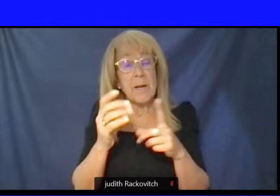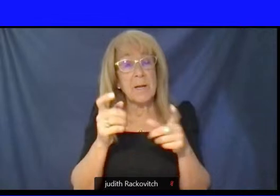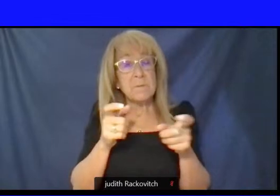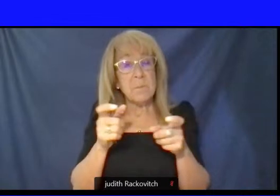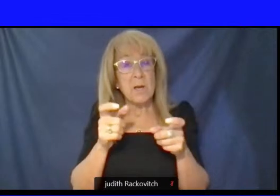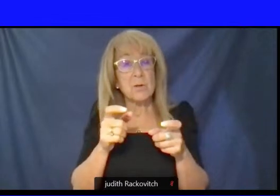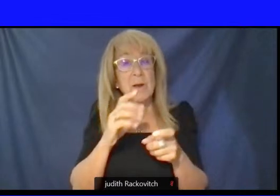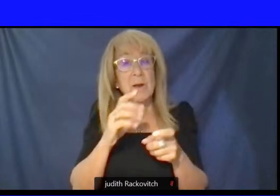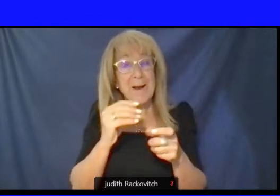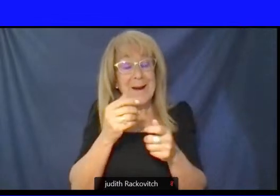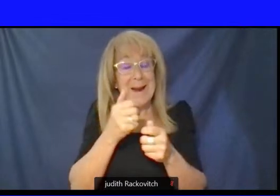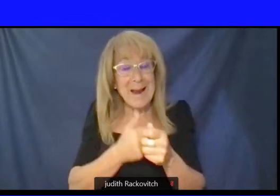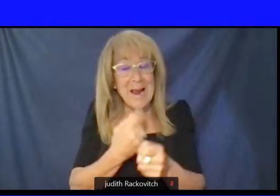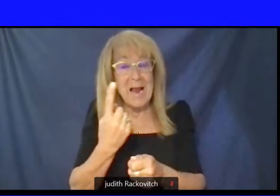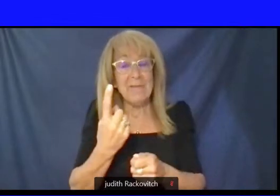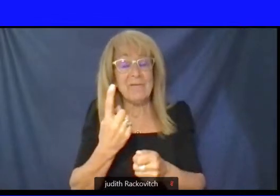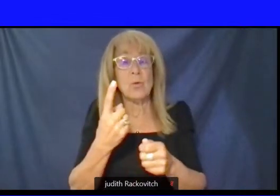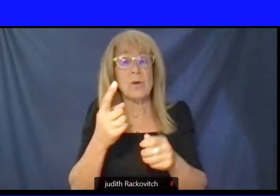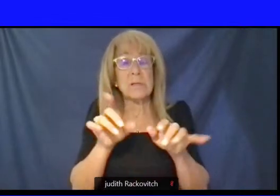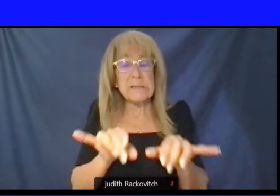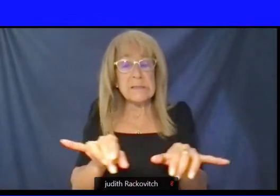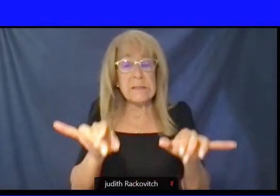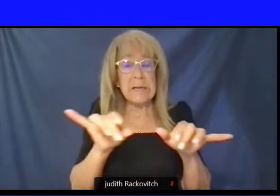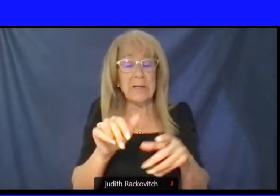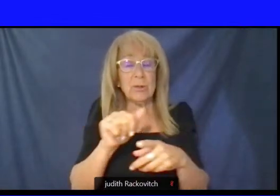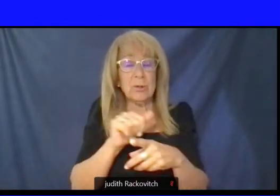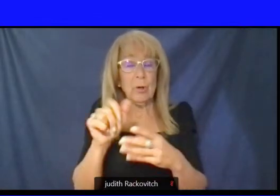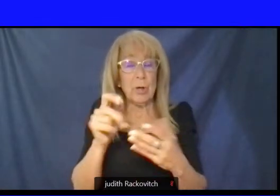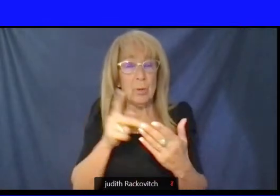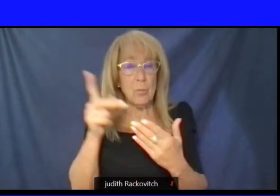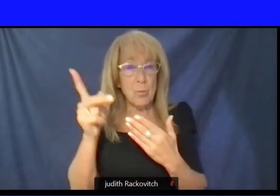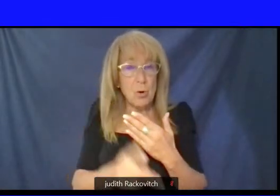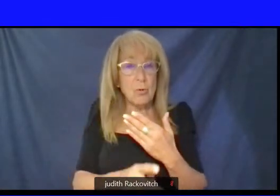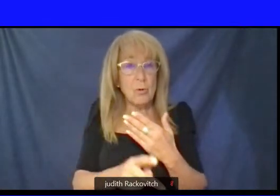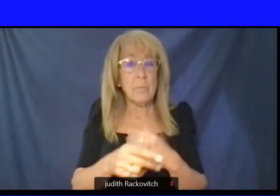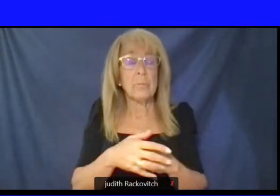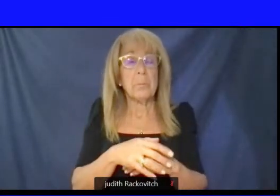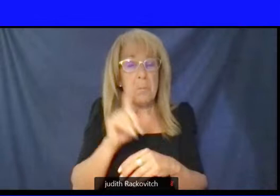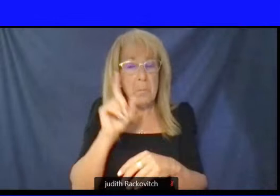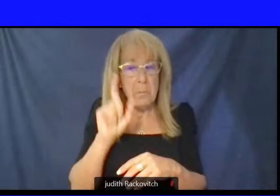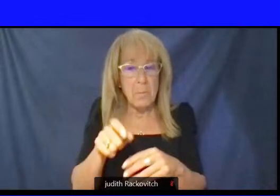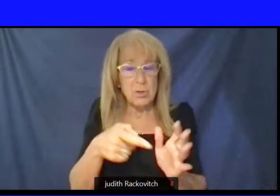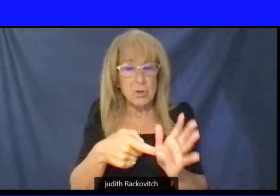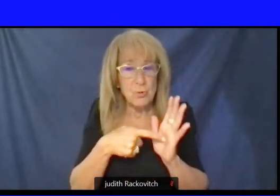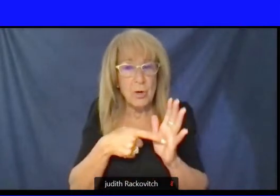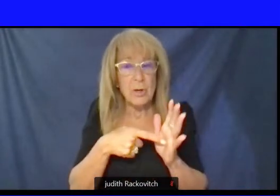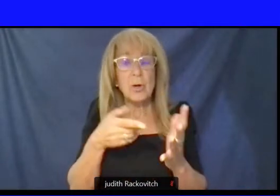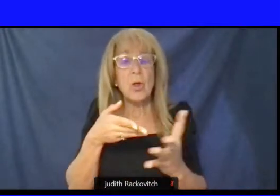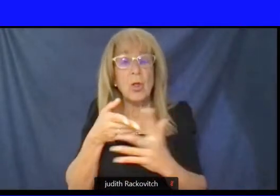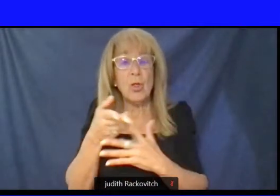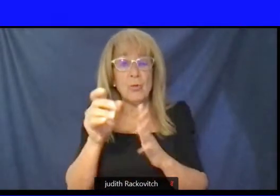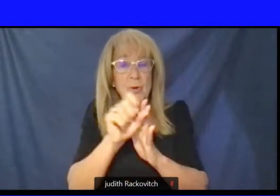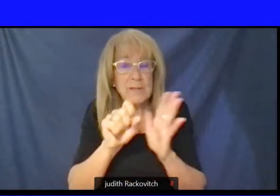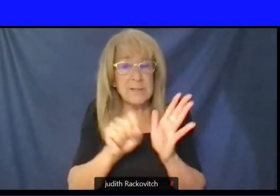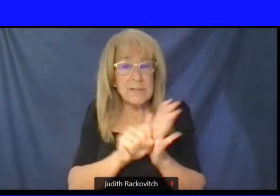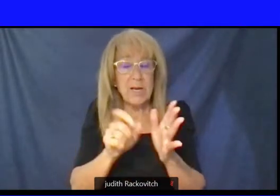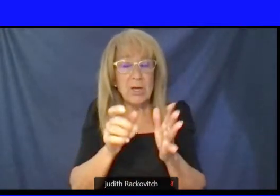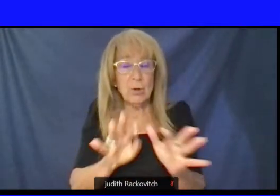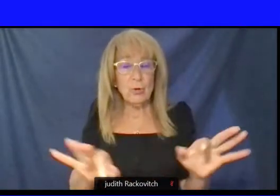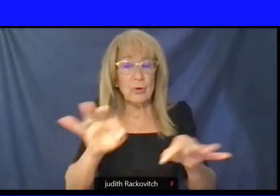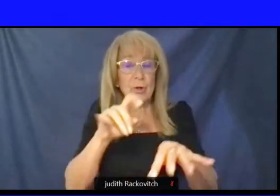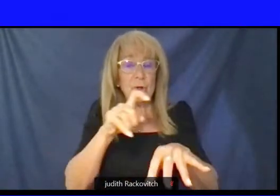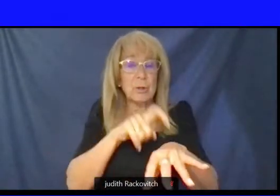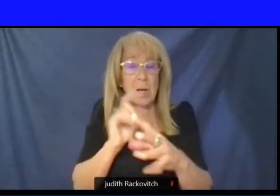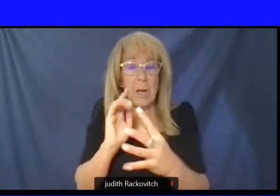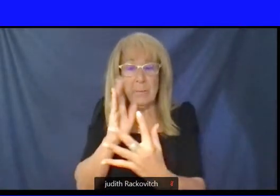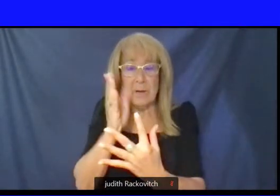Barbara? Yes. Thank you. Yes. Thanks. And Dr. McCrae? Yes. I'm yes as well. So